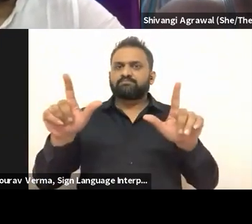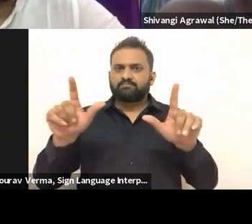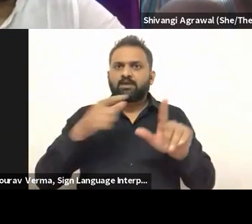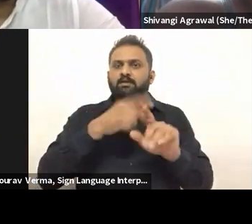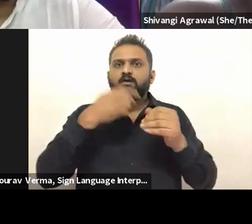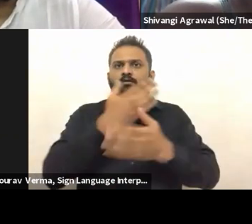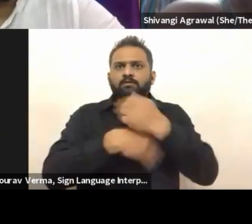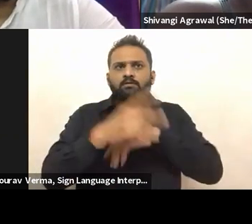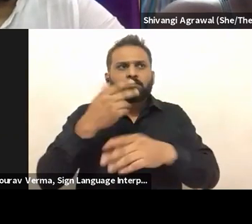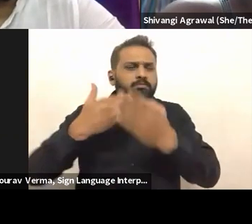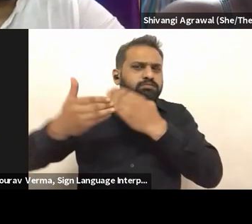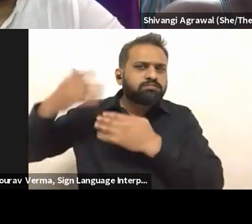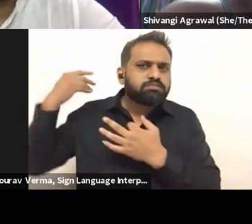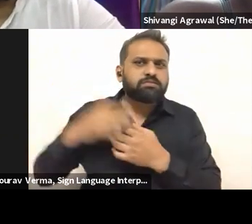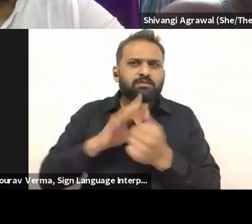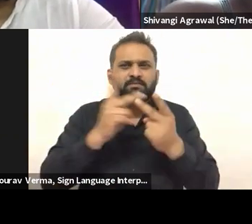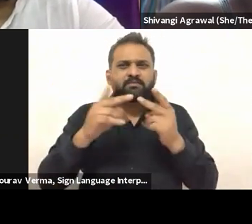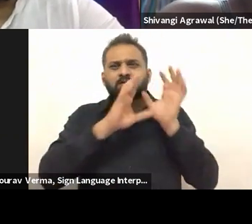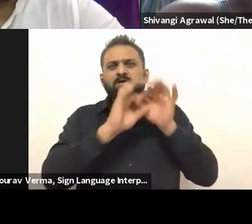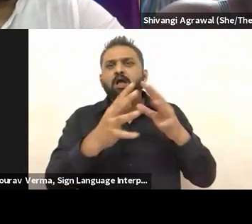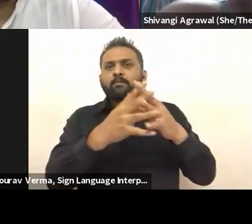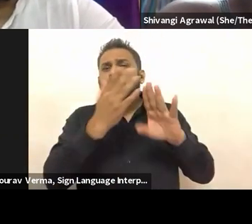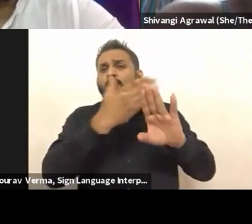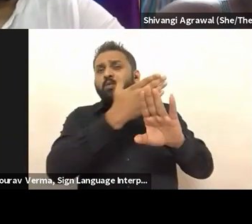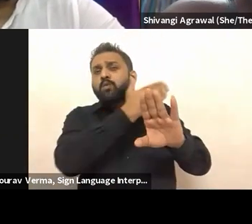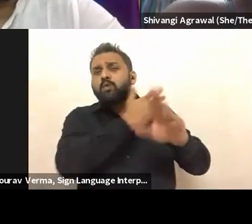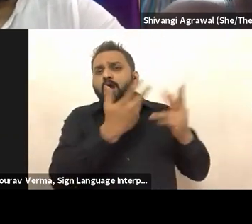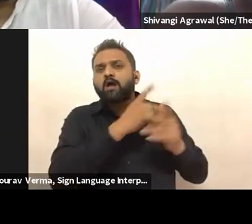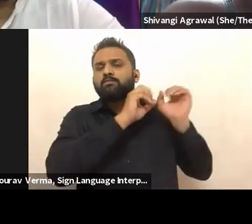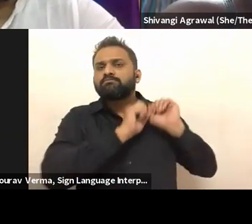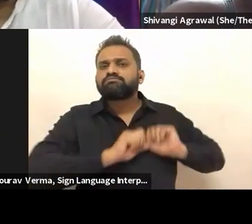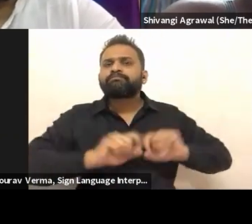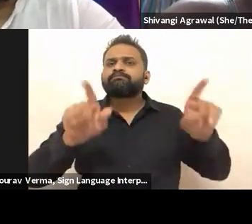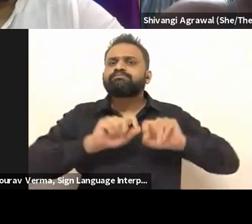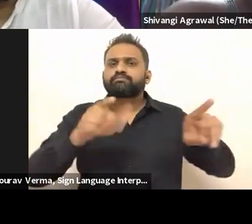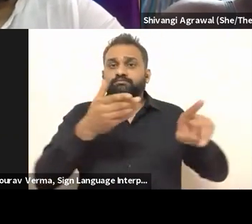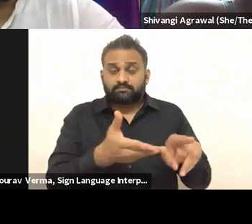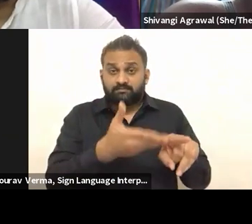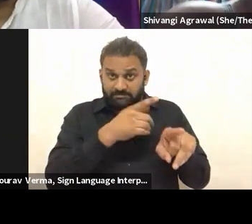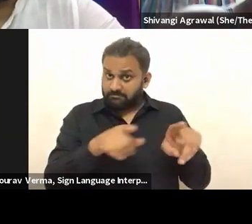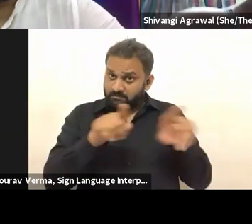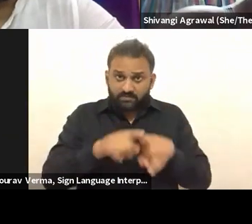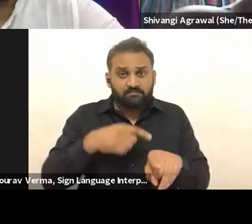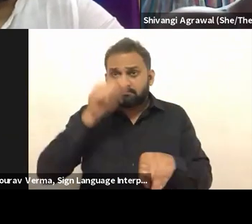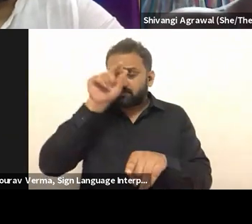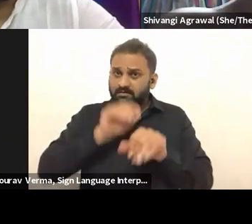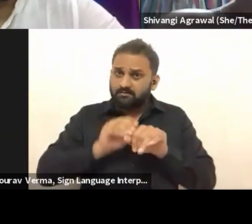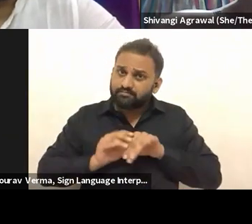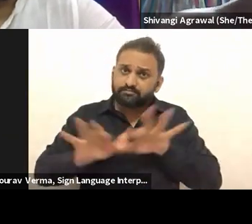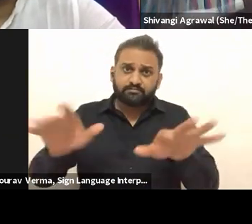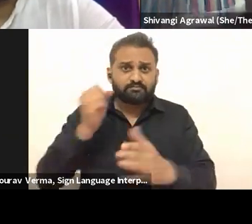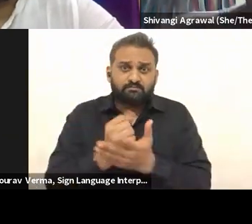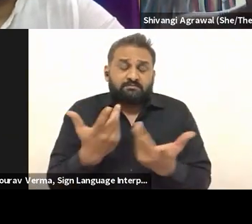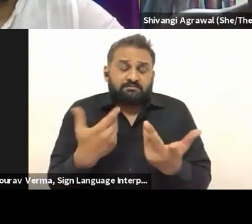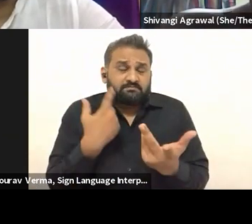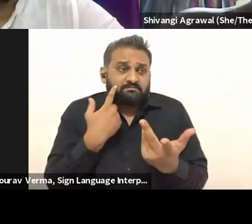history that exists in the US. And I think that needs to like happen here also. So yeah, I think